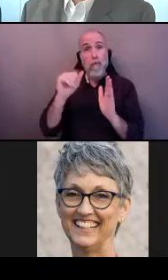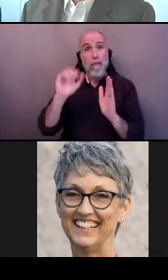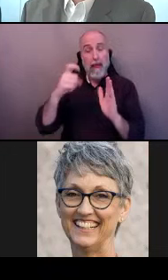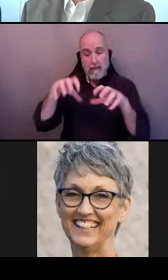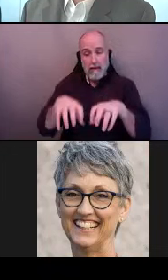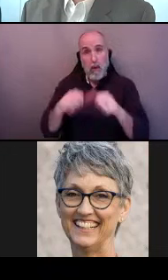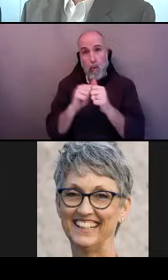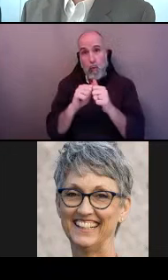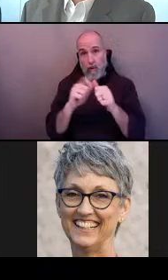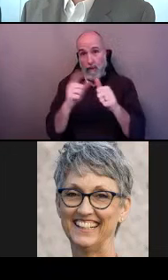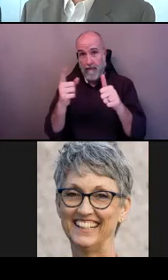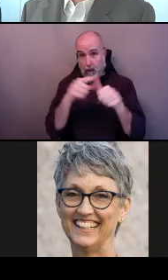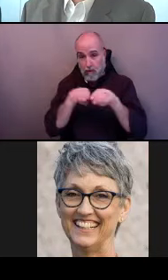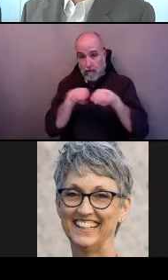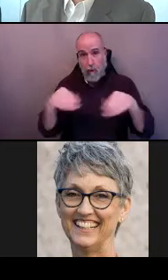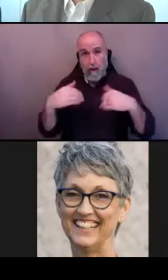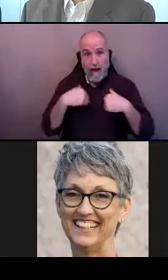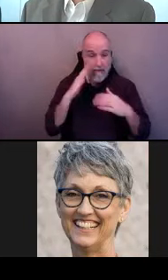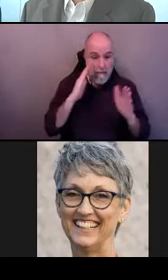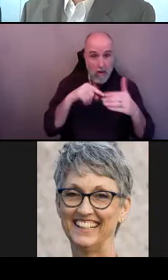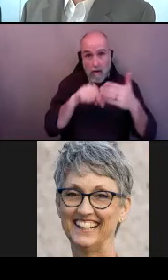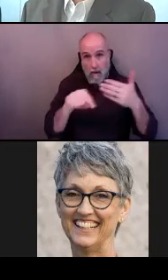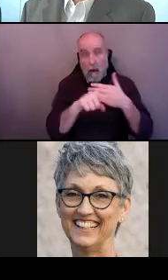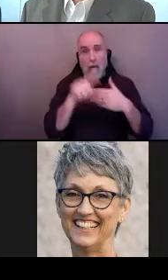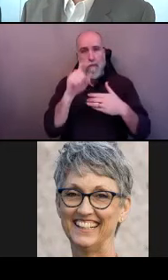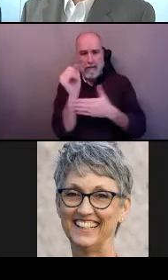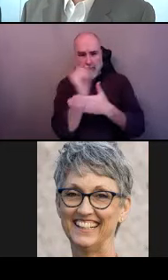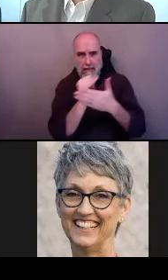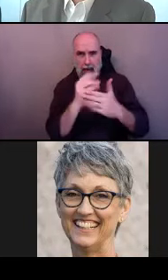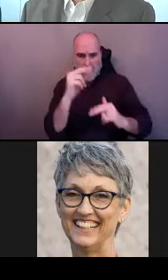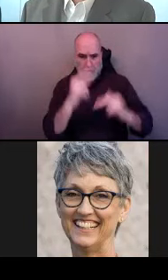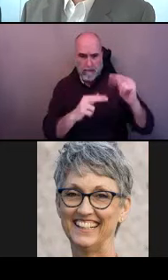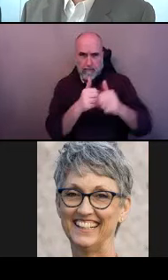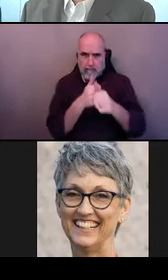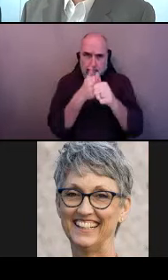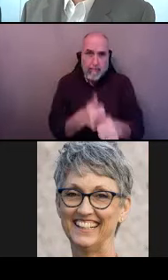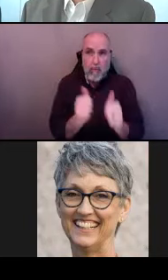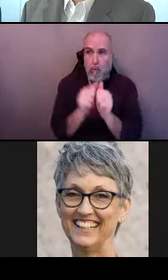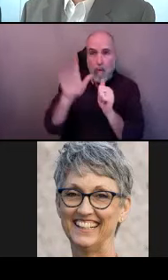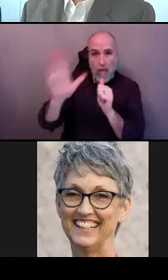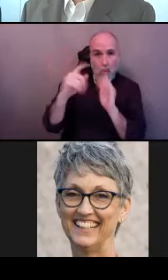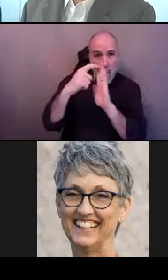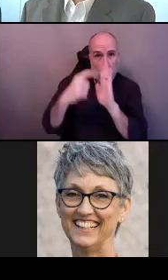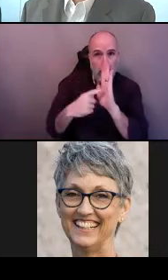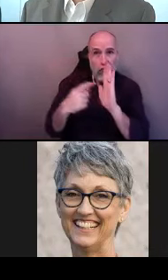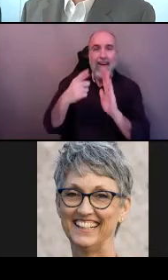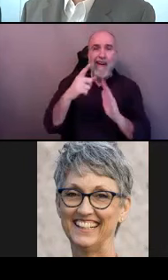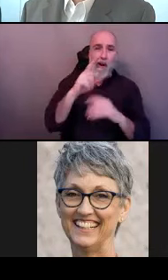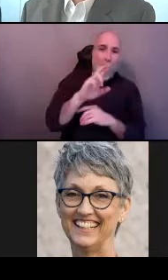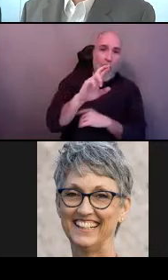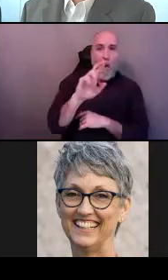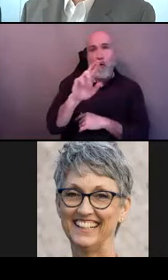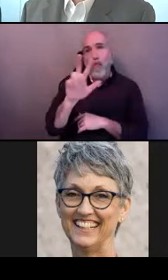first floor must be designed and constructed as a visitable dwelling in compliance with the requirements of Section